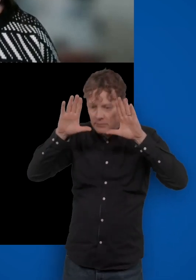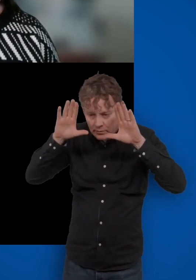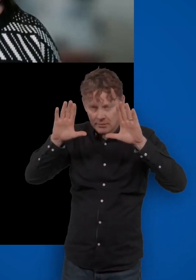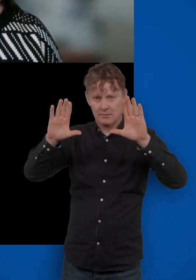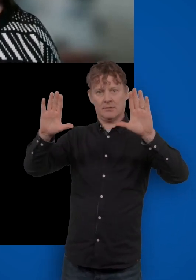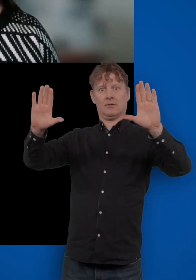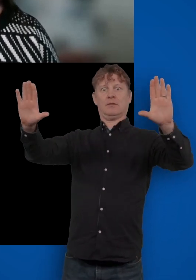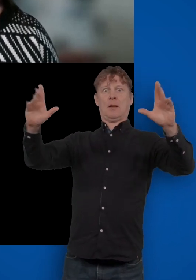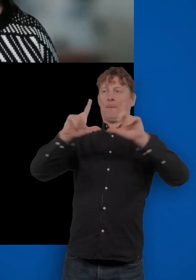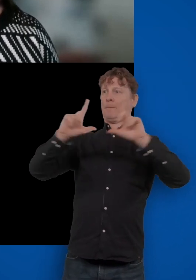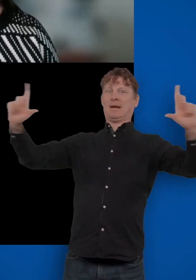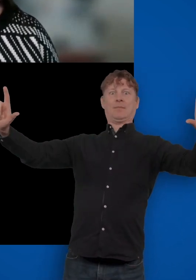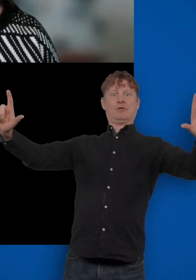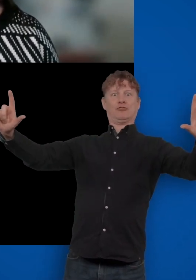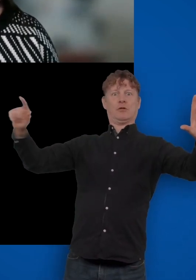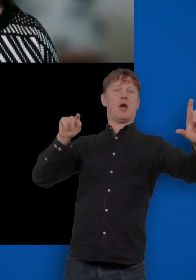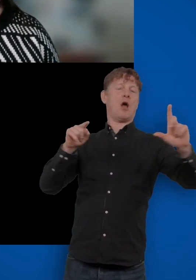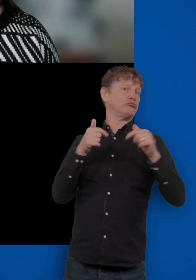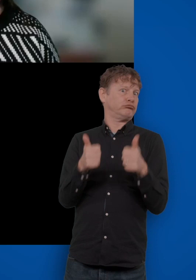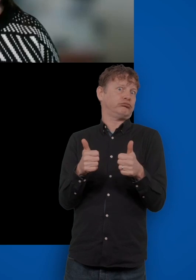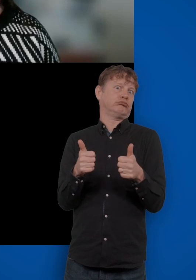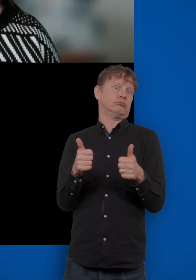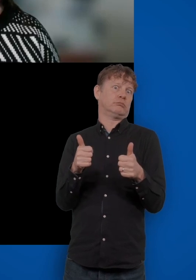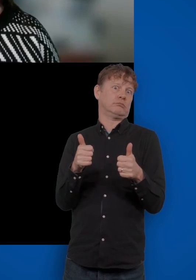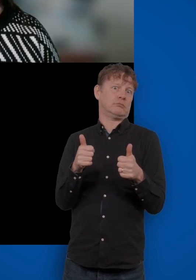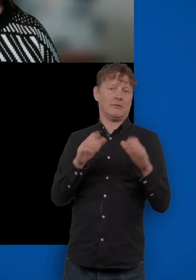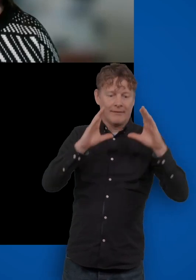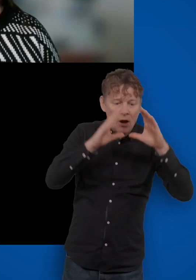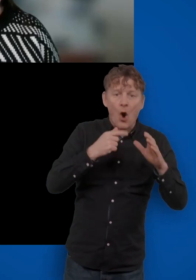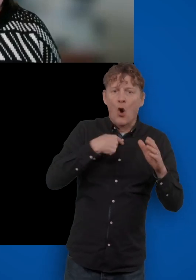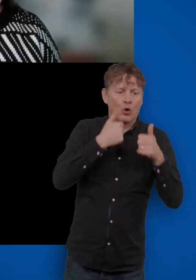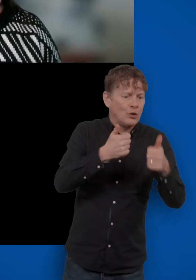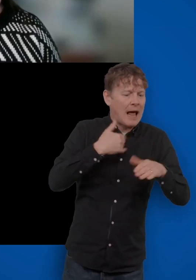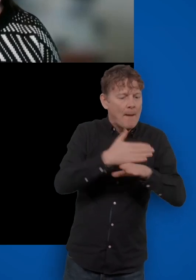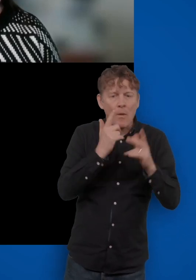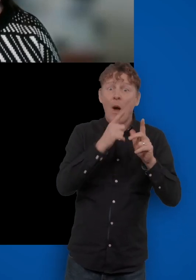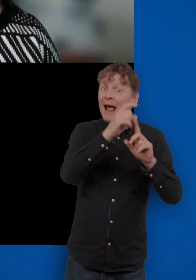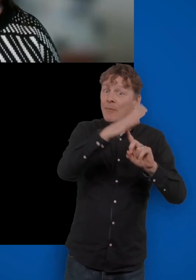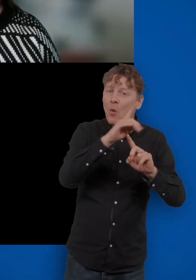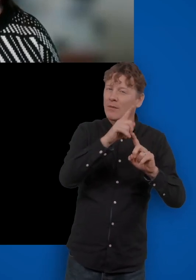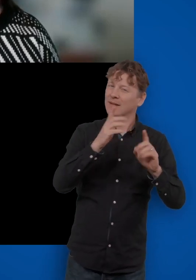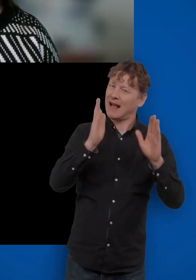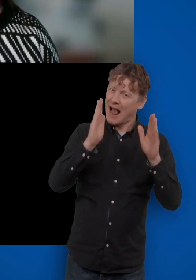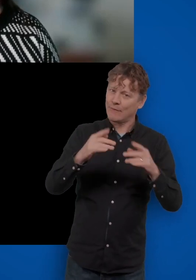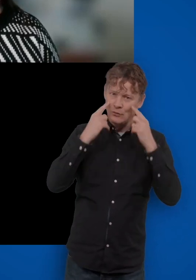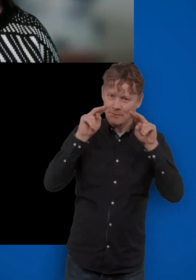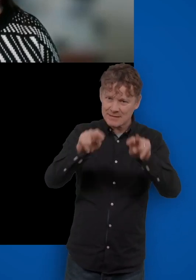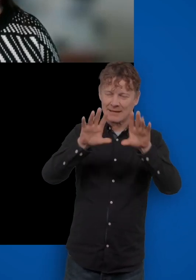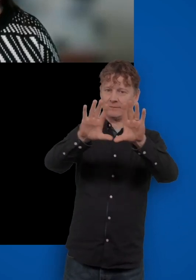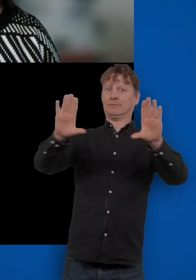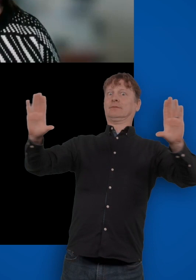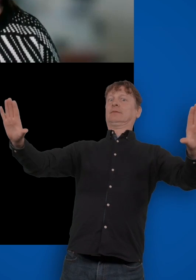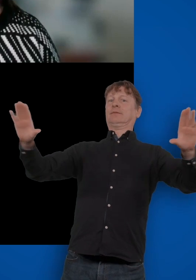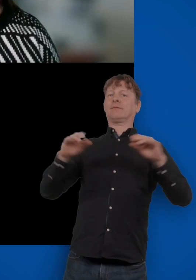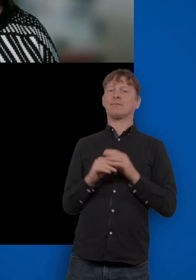picture and apply this to the bigger picture rather than are we doing well as an employer, which nonetheless is important. I find